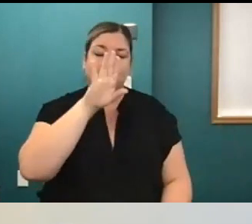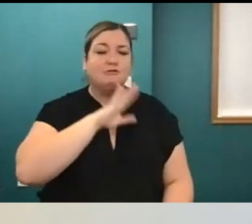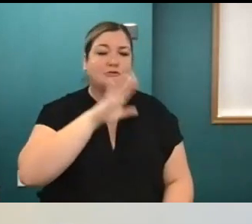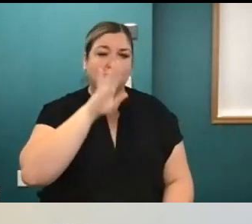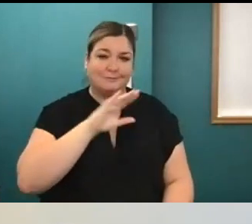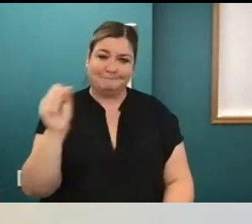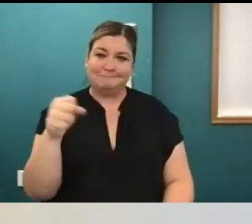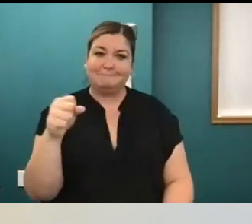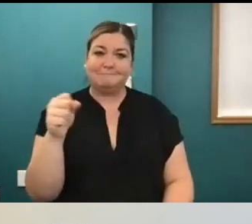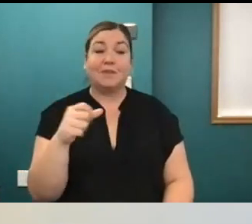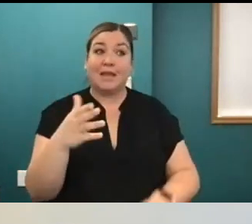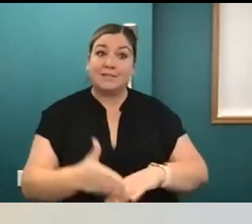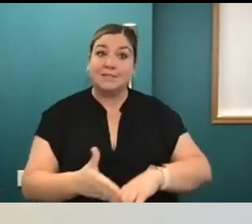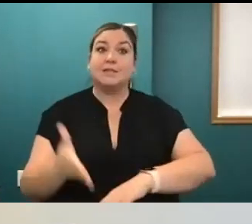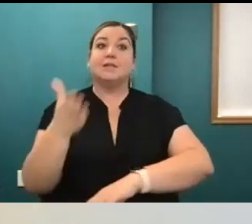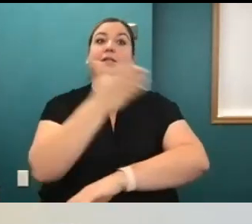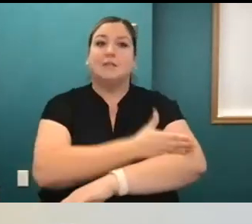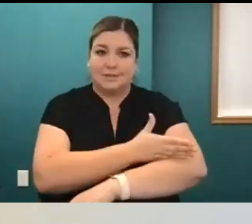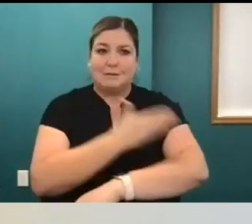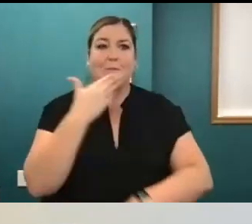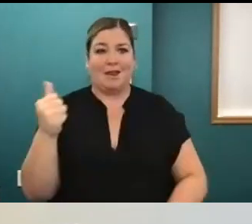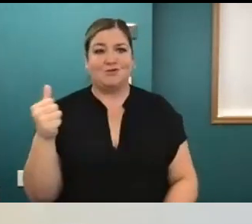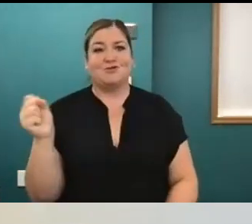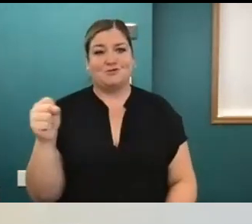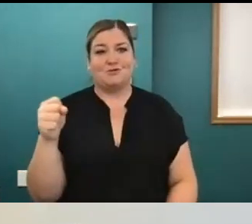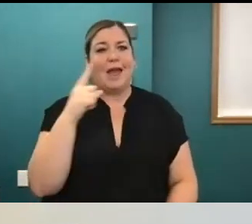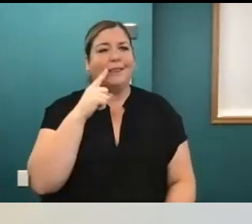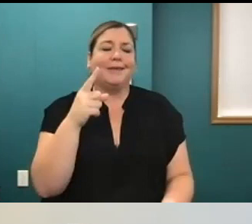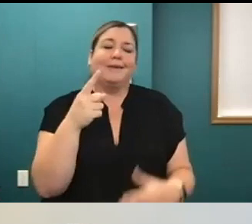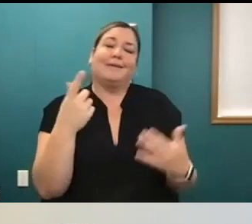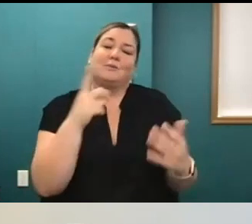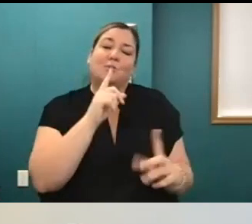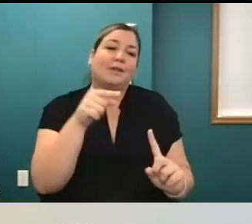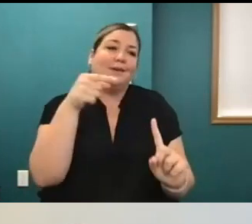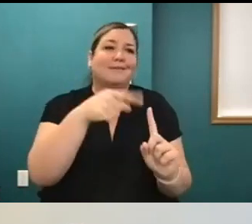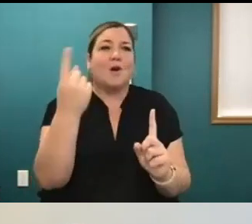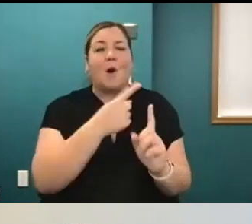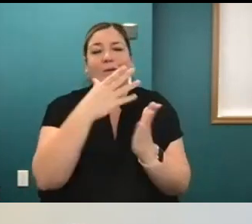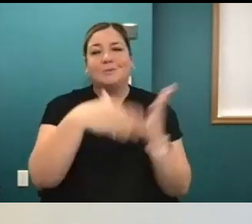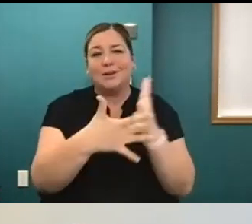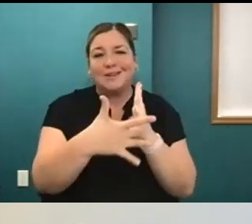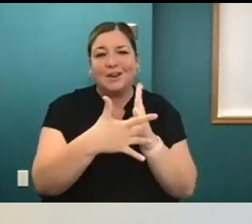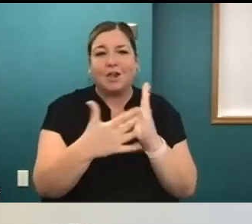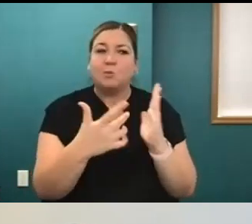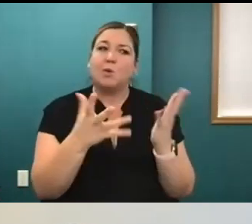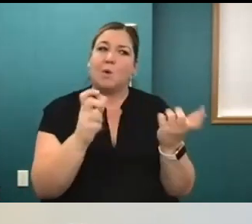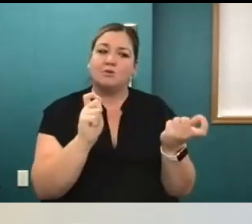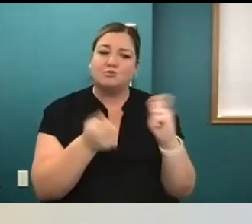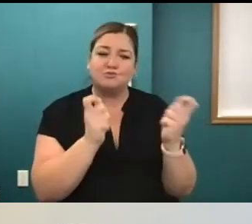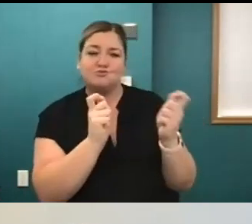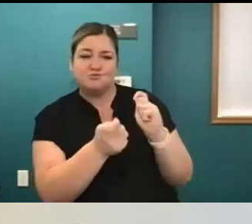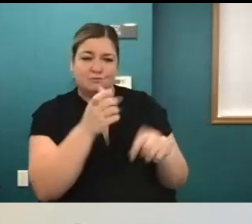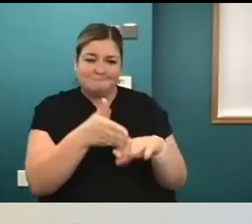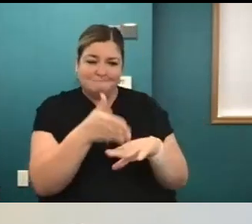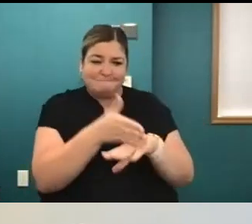is significantly better. I think at the end of the day, there's always, aspects of technology that we're looking to update and fine tune.